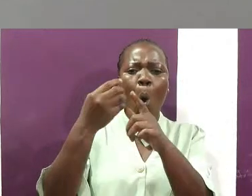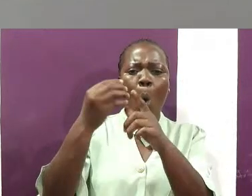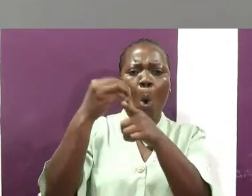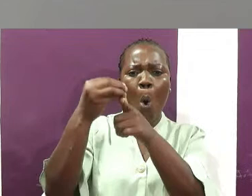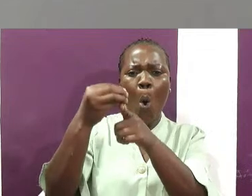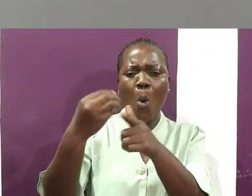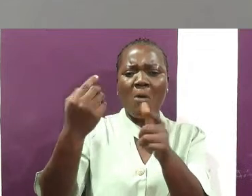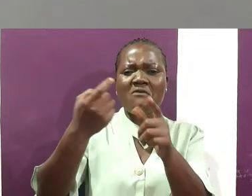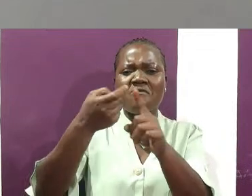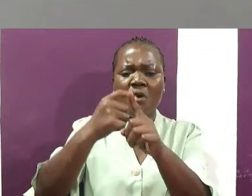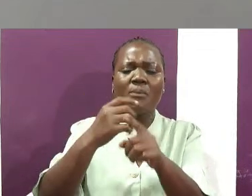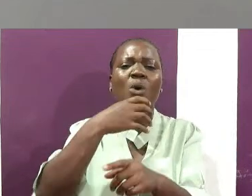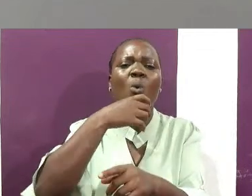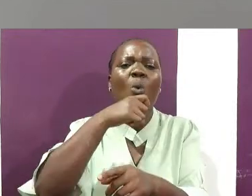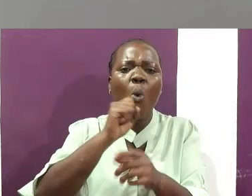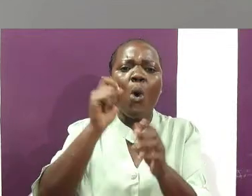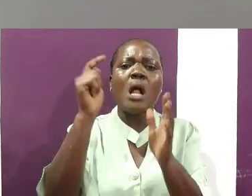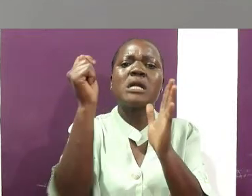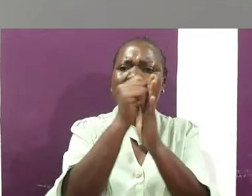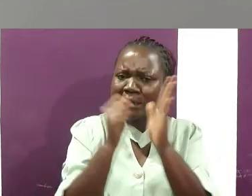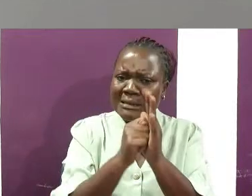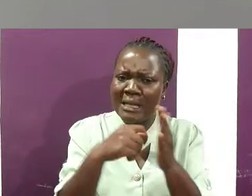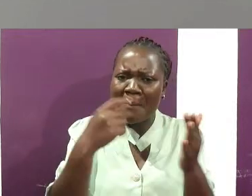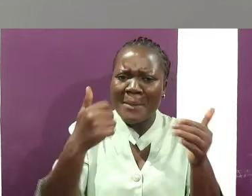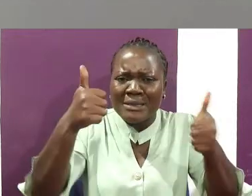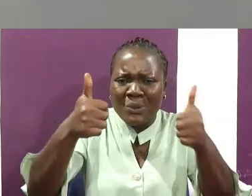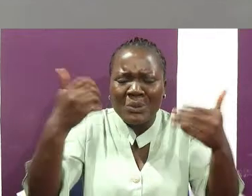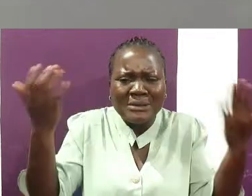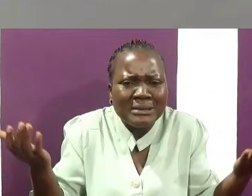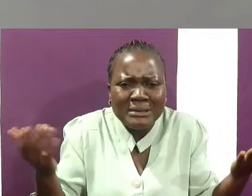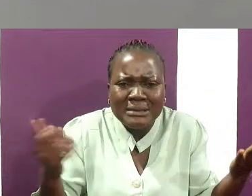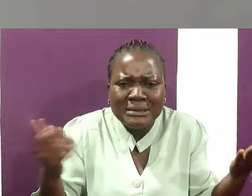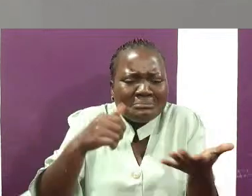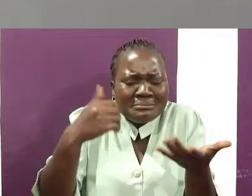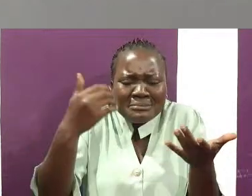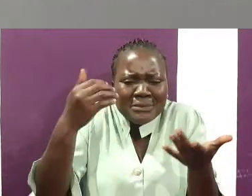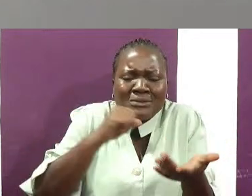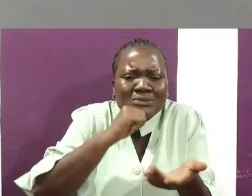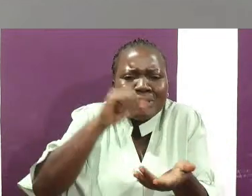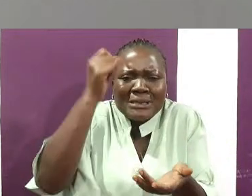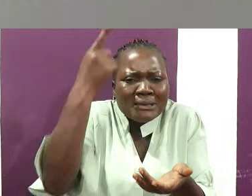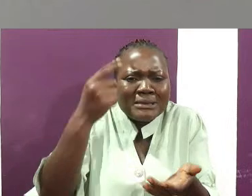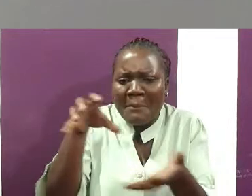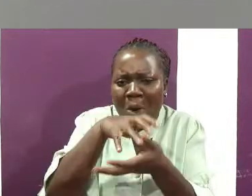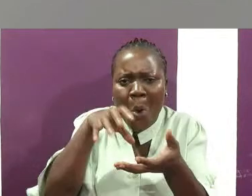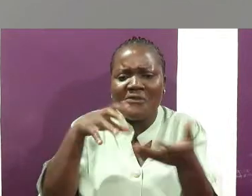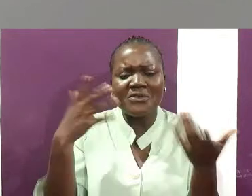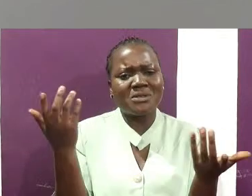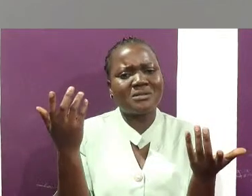Are you so foolish, having begun in the Spirit and now you are being made perfect by the flesh?